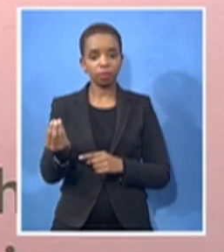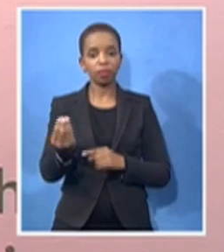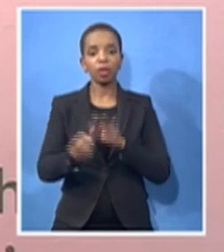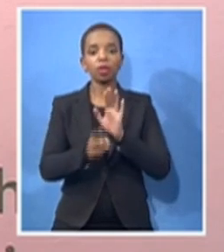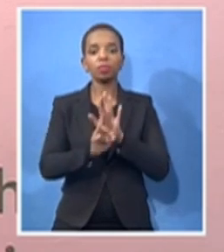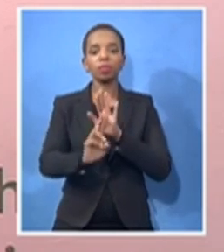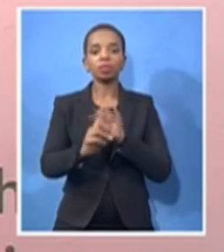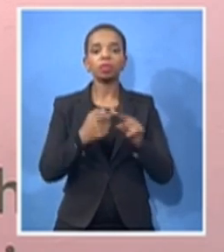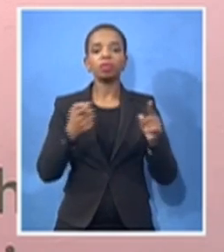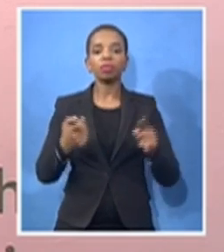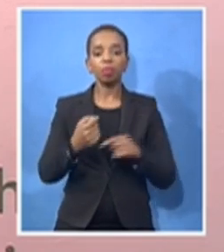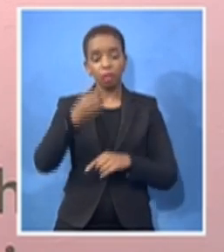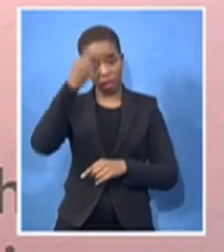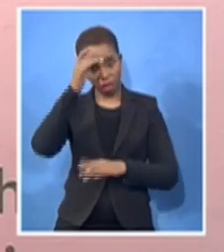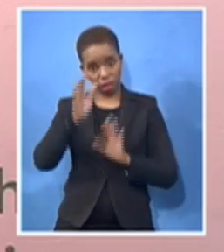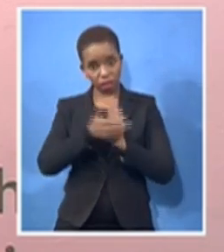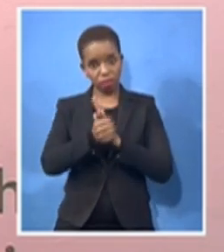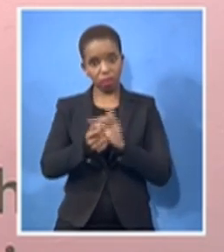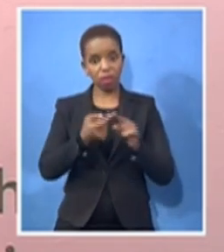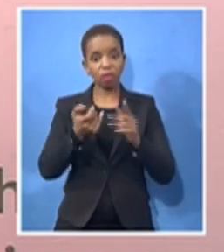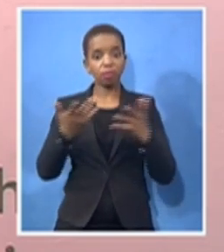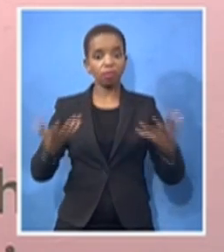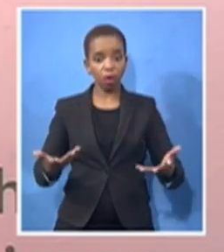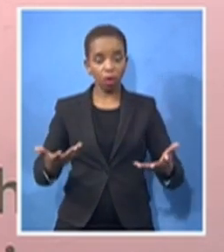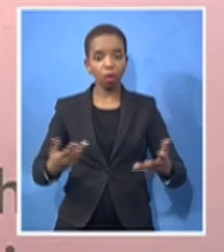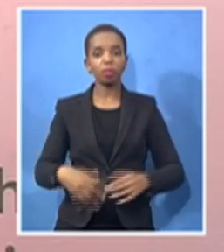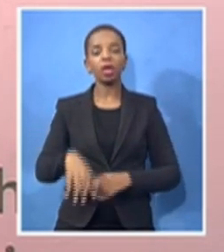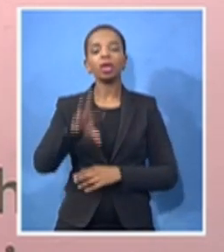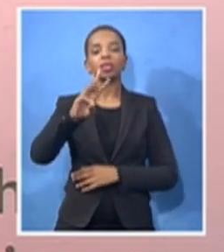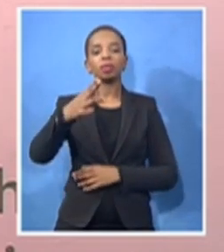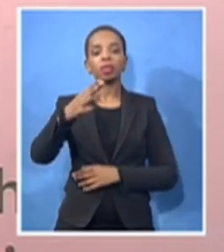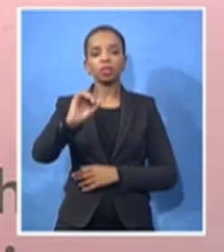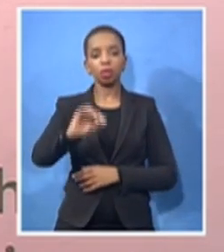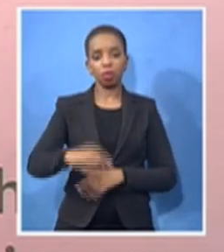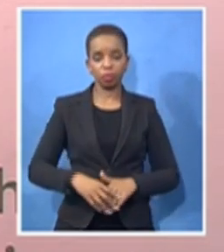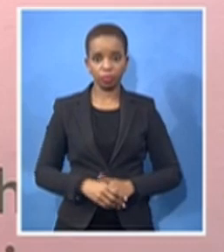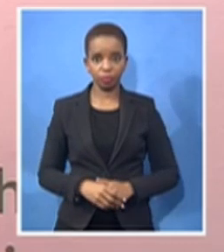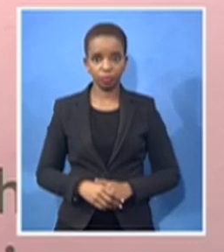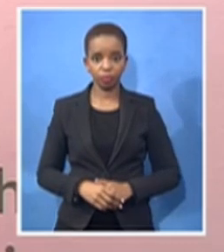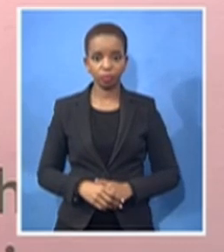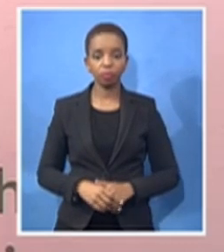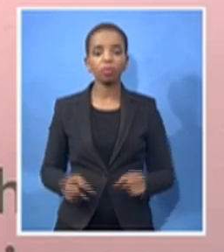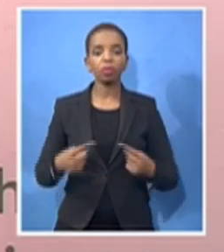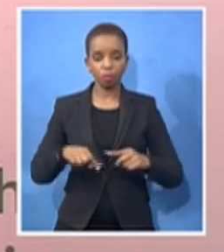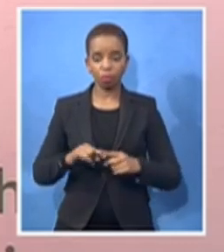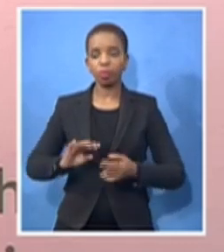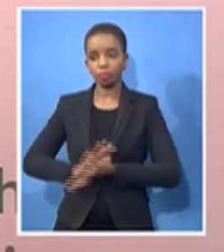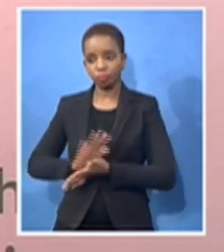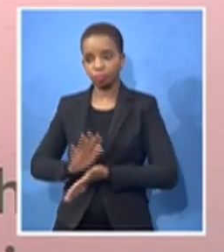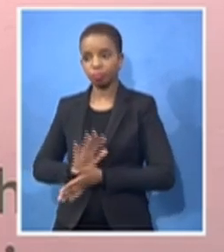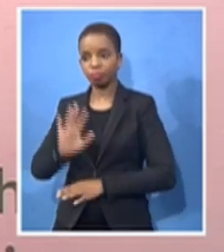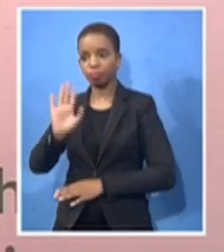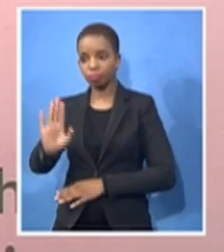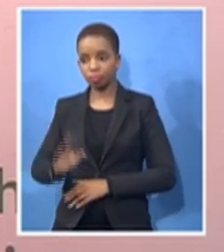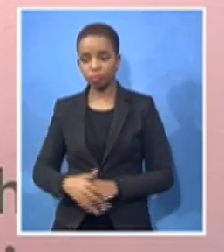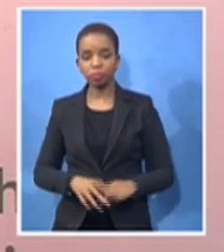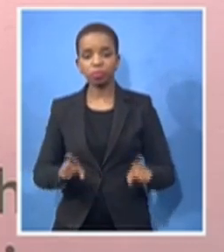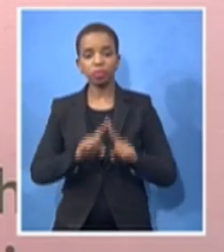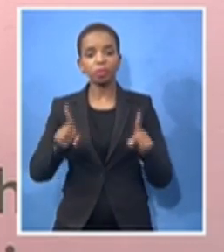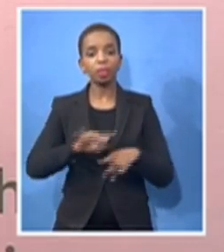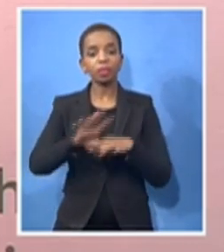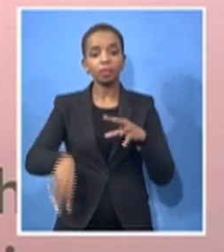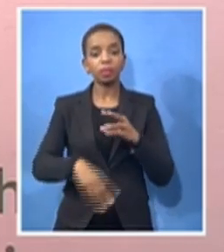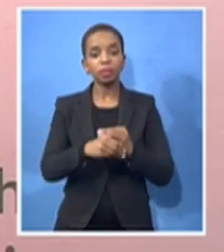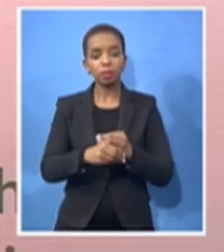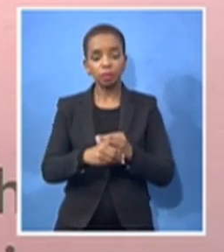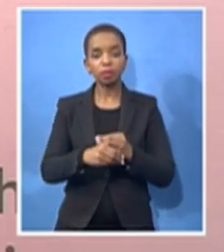to that. But in addition, in the country, it's an interdepartmental fight. The issues